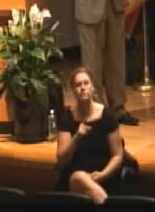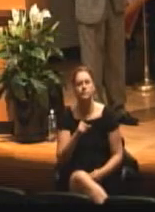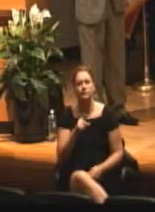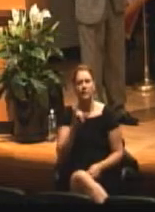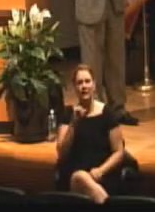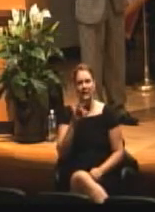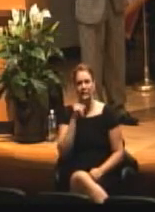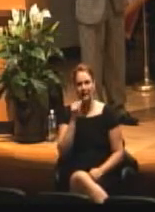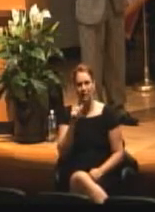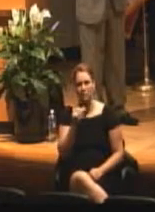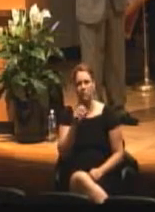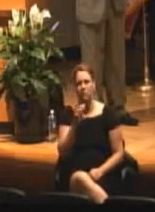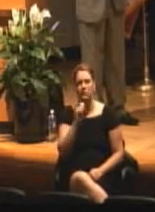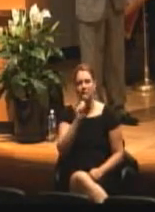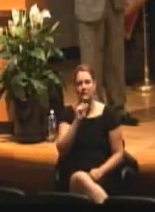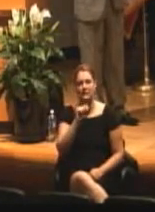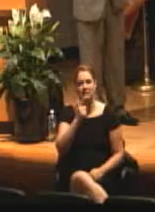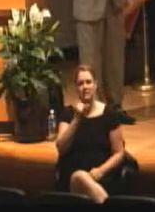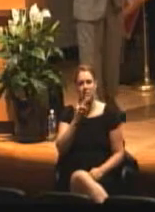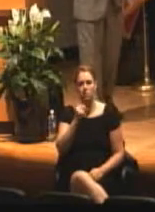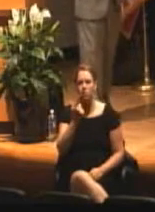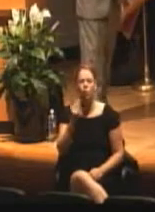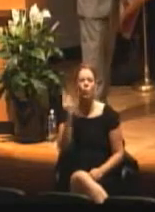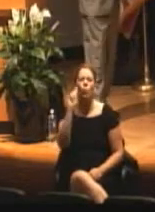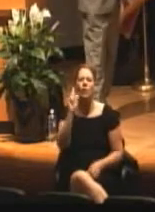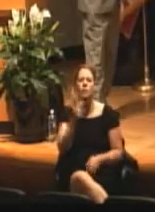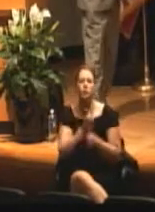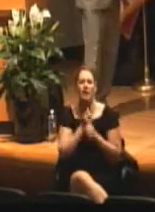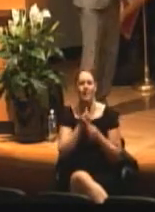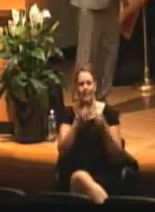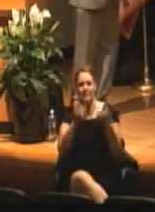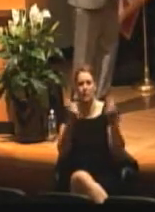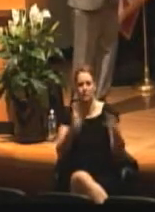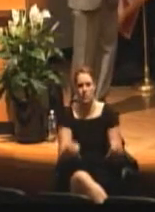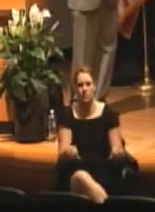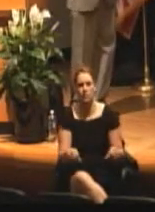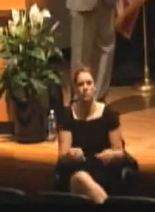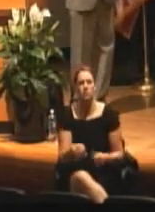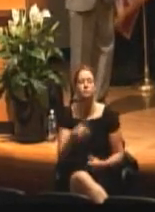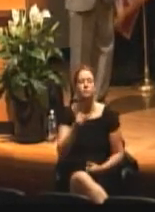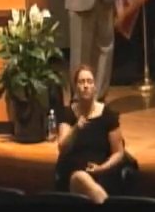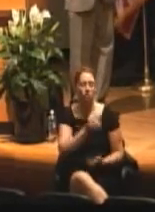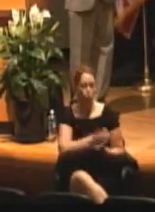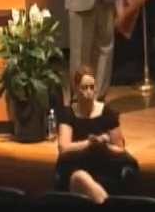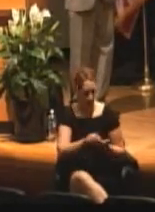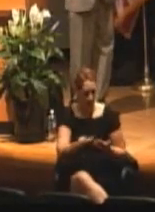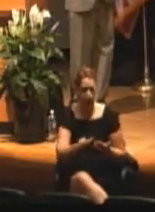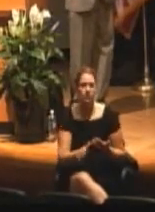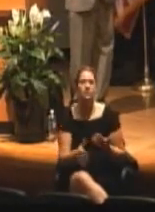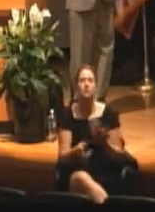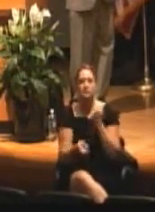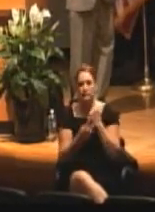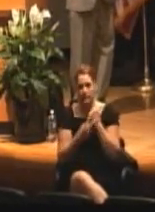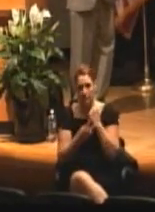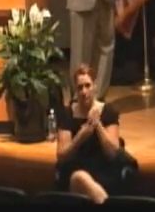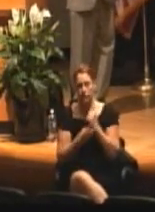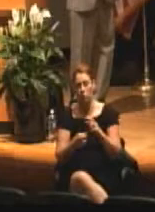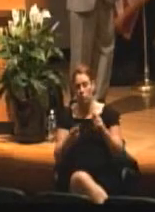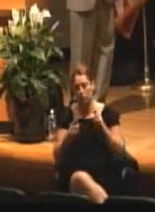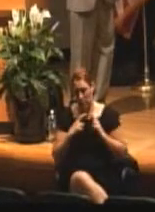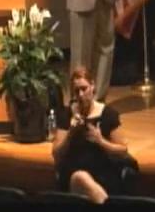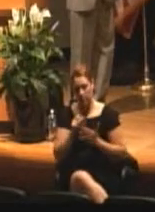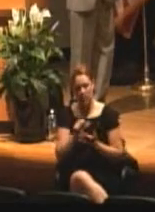sources for the down payment? Sources for down payment are going to be, you know, checking savings, retirement accounts. If you take money